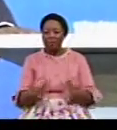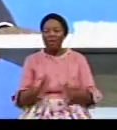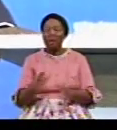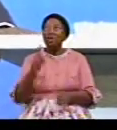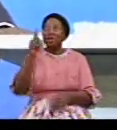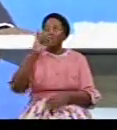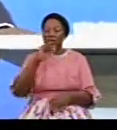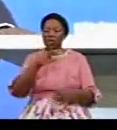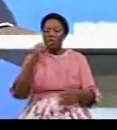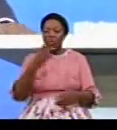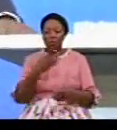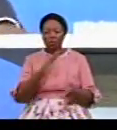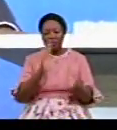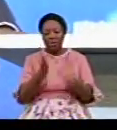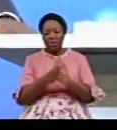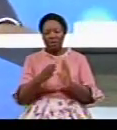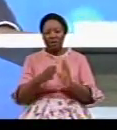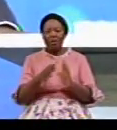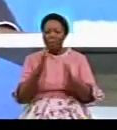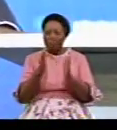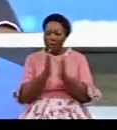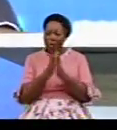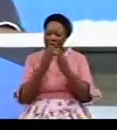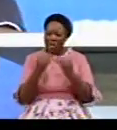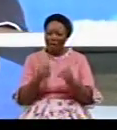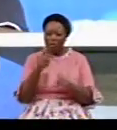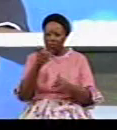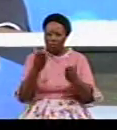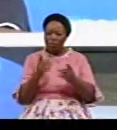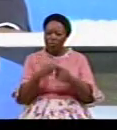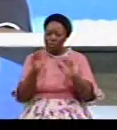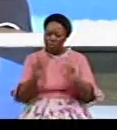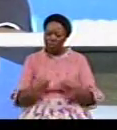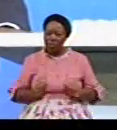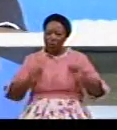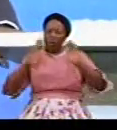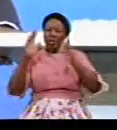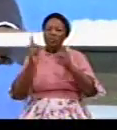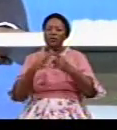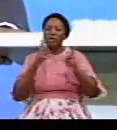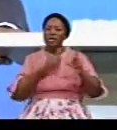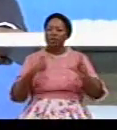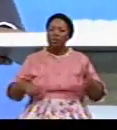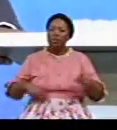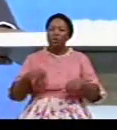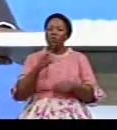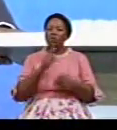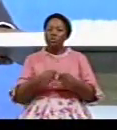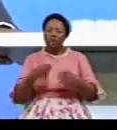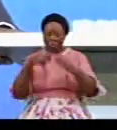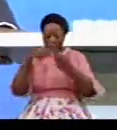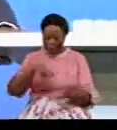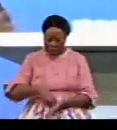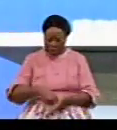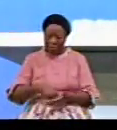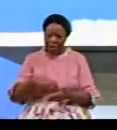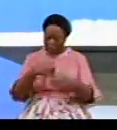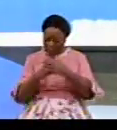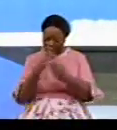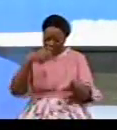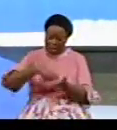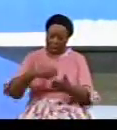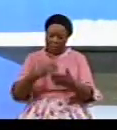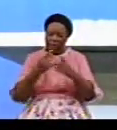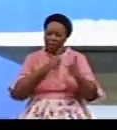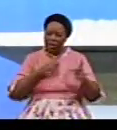Jesus' name. I pray, Lord, you create a new heart, a new life in